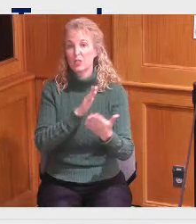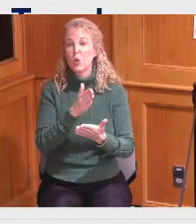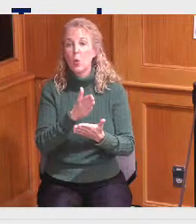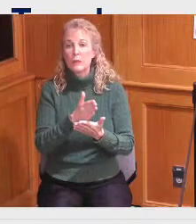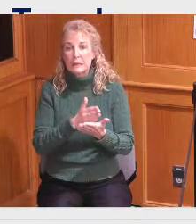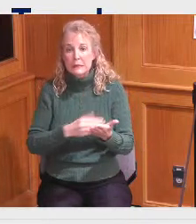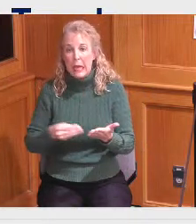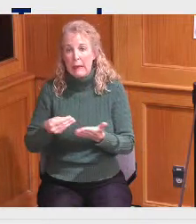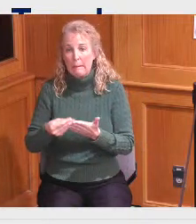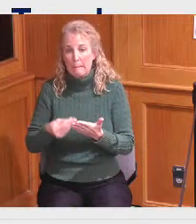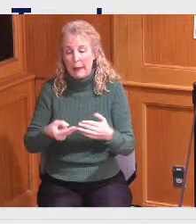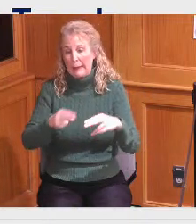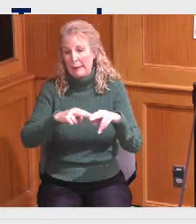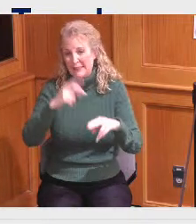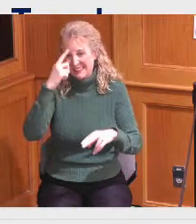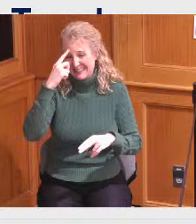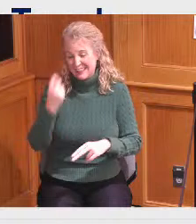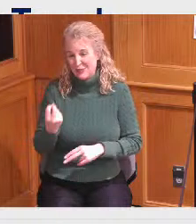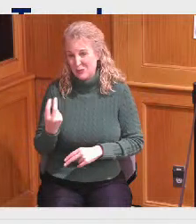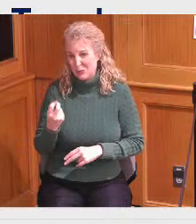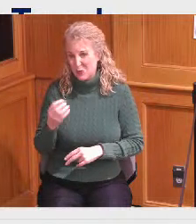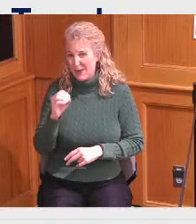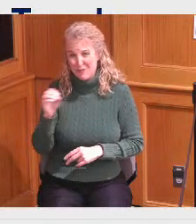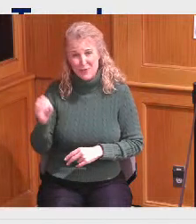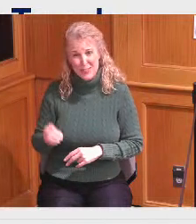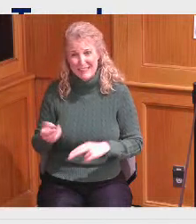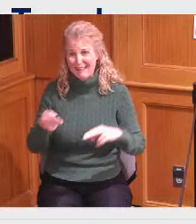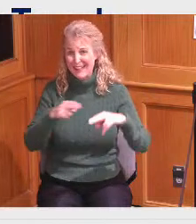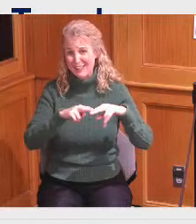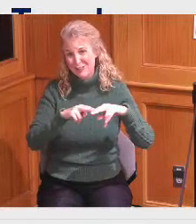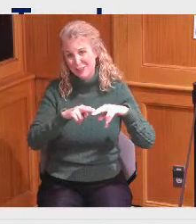there, 12% increases for their